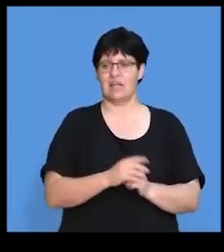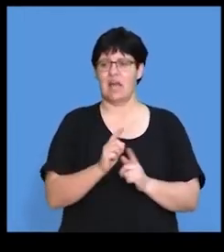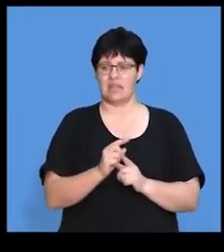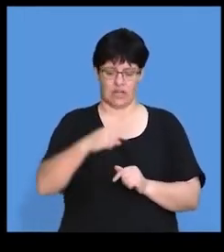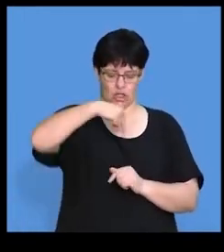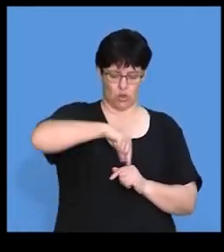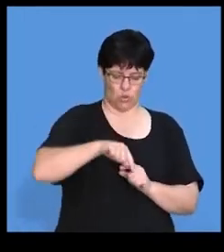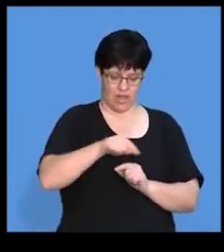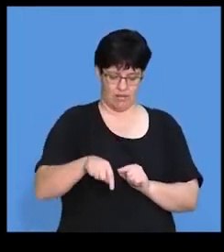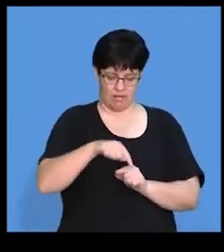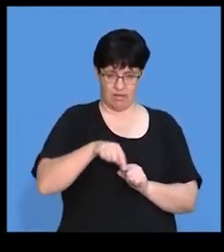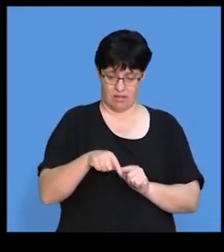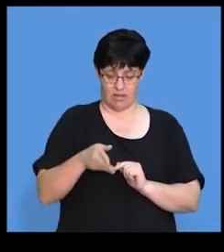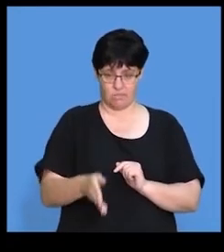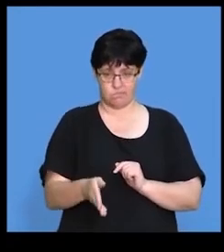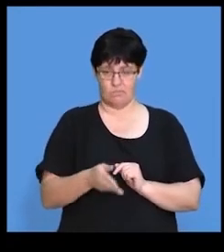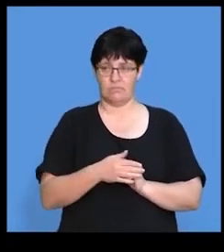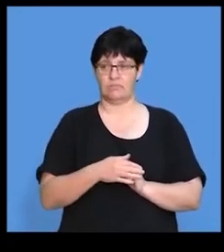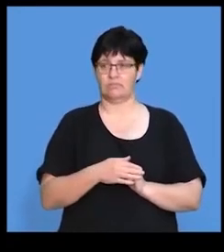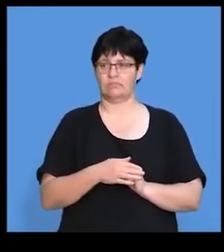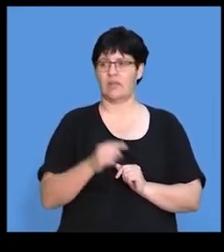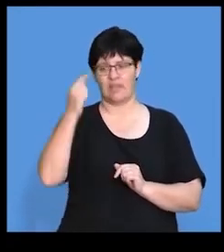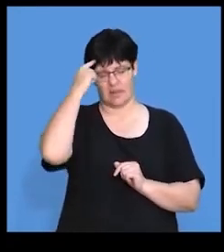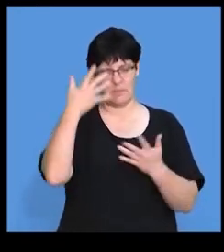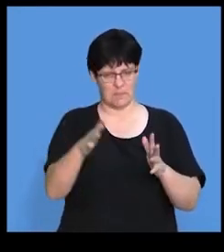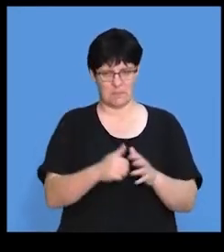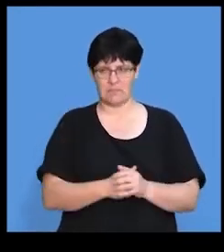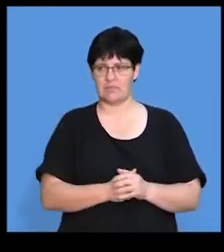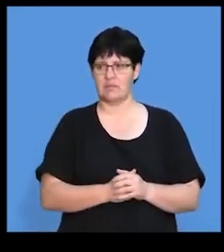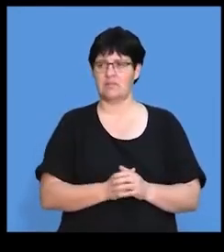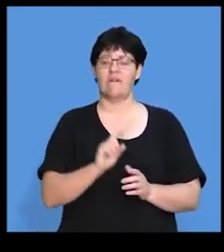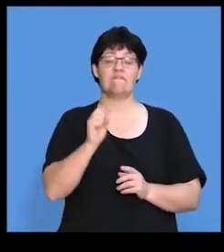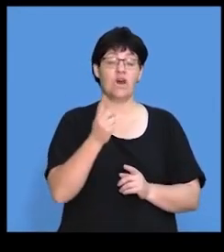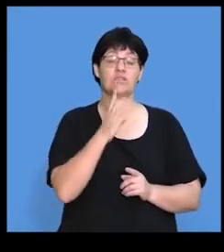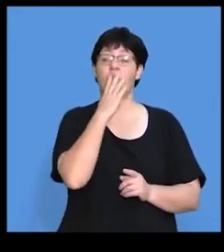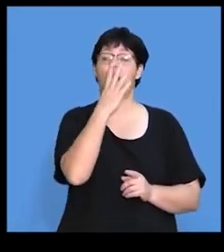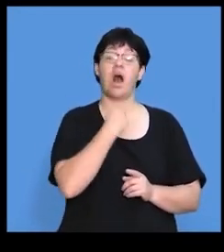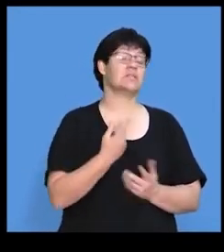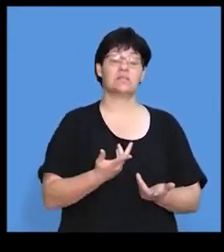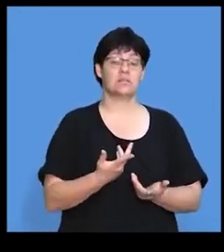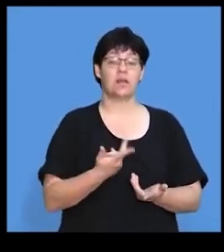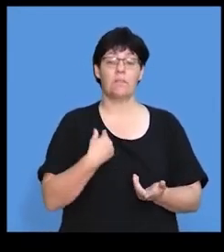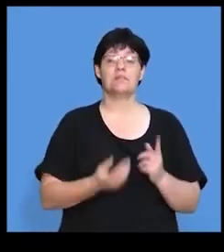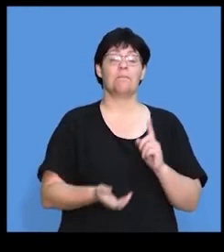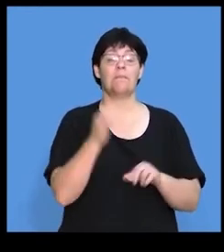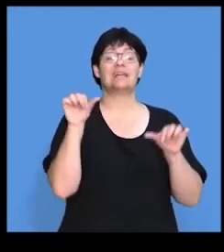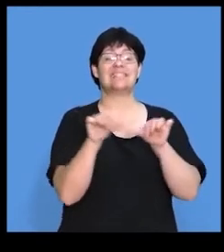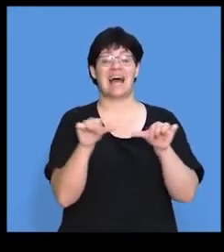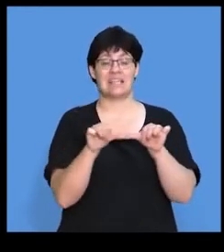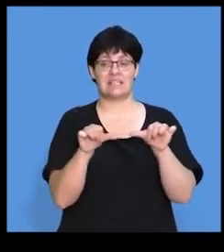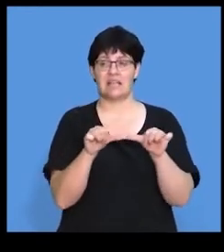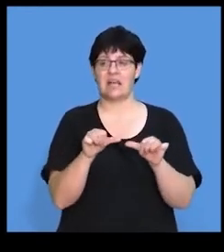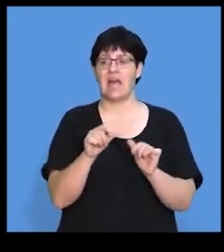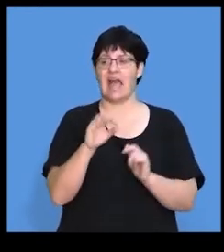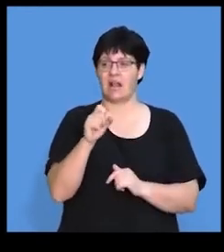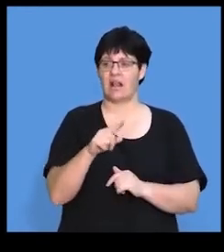and that's angle Q over there. Yeah, I think that's it. Okay, so the first thing we're asked to do is to determine the